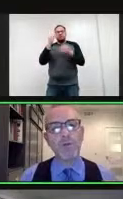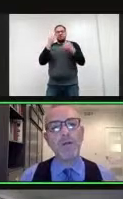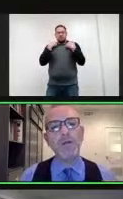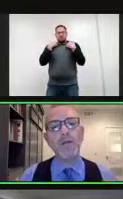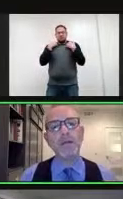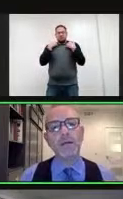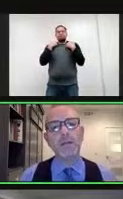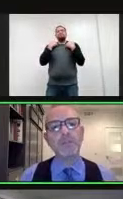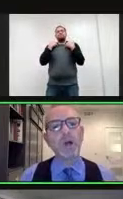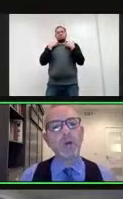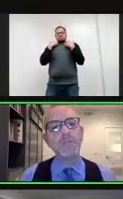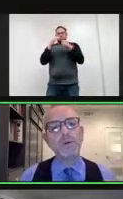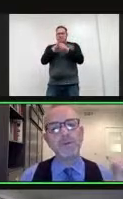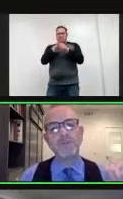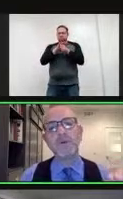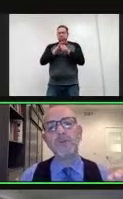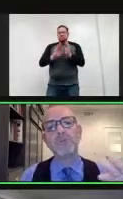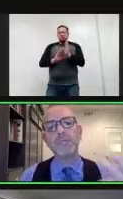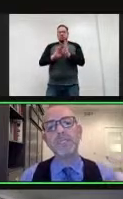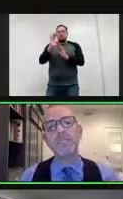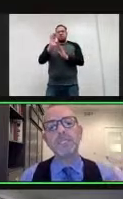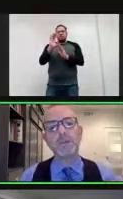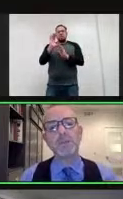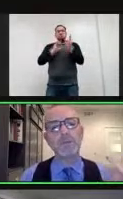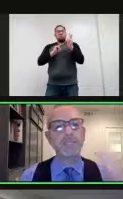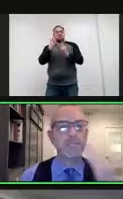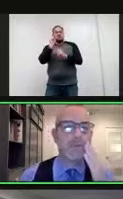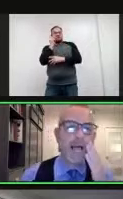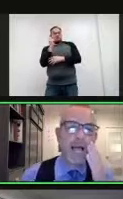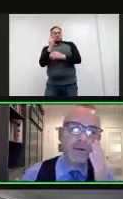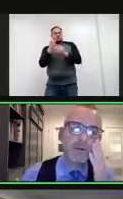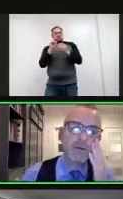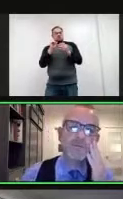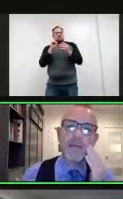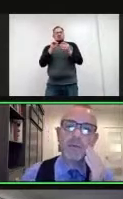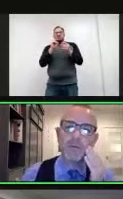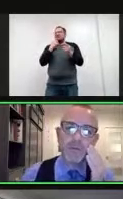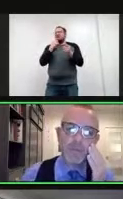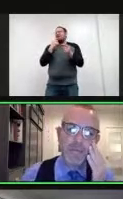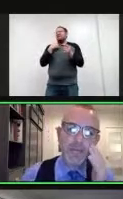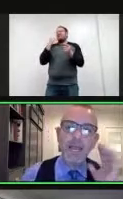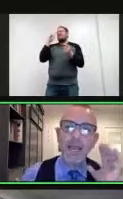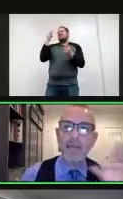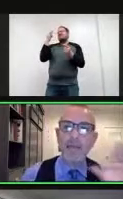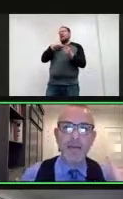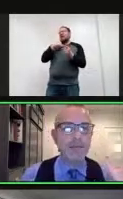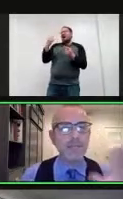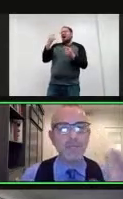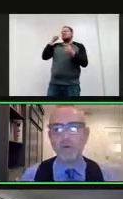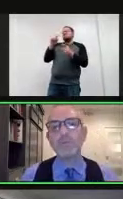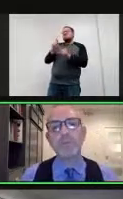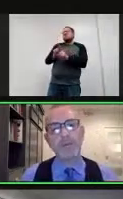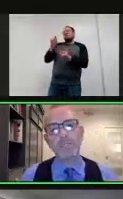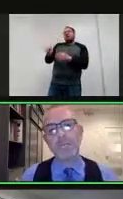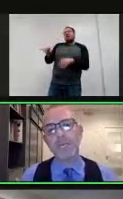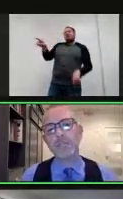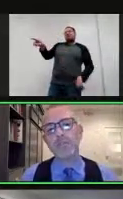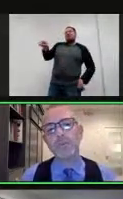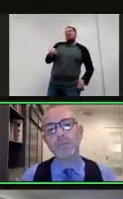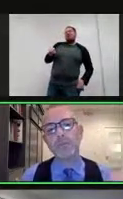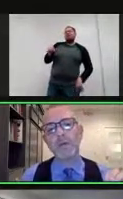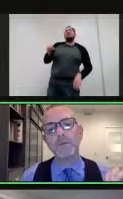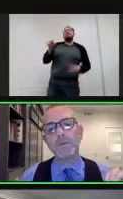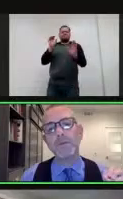grow. There's always going to be folks who might see these bullet points and say, well, I don't know if I would agree with that. And that goes without saying.